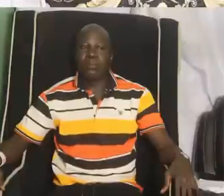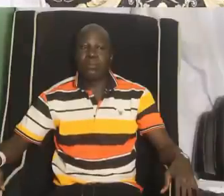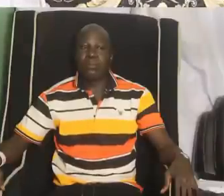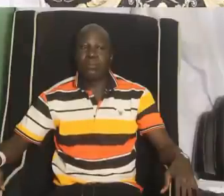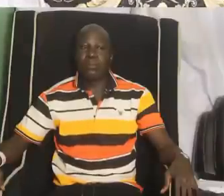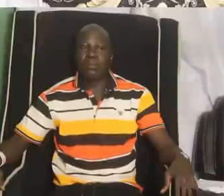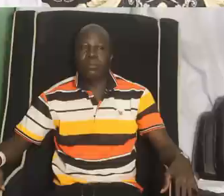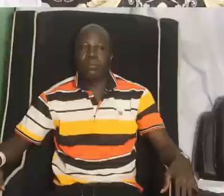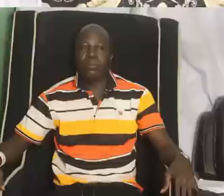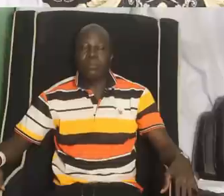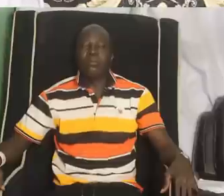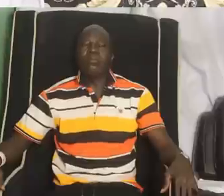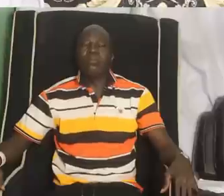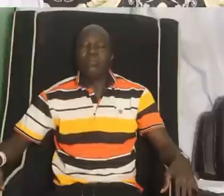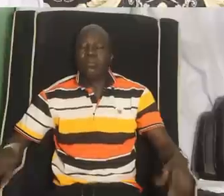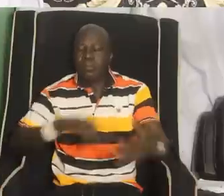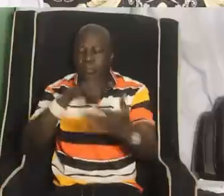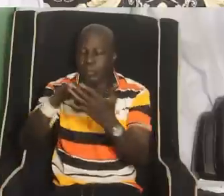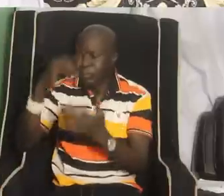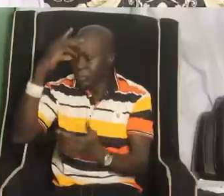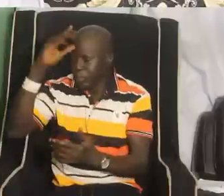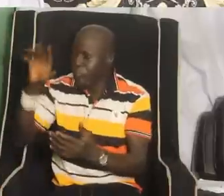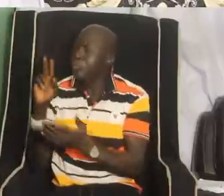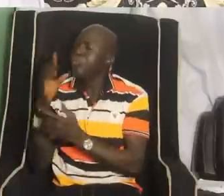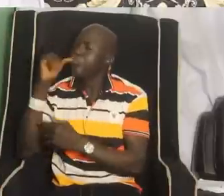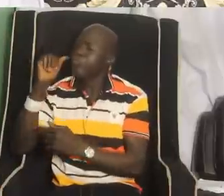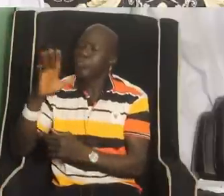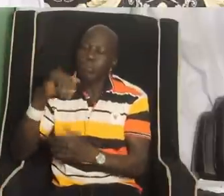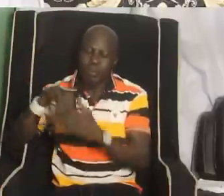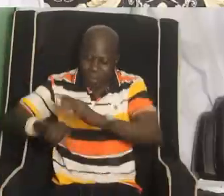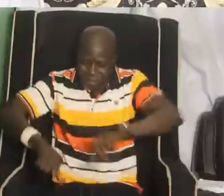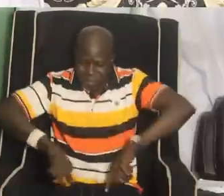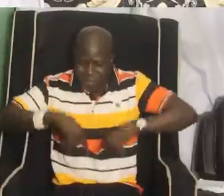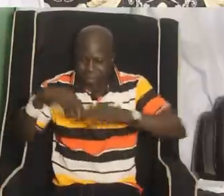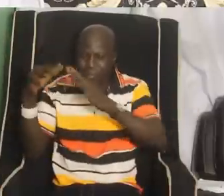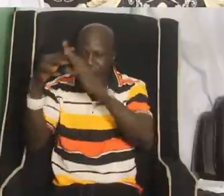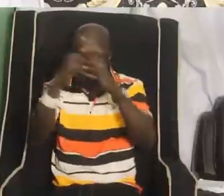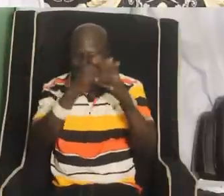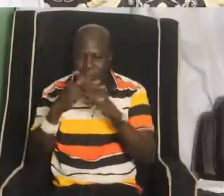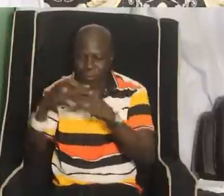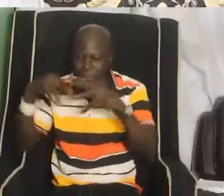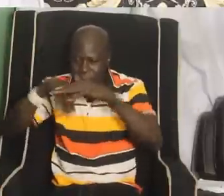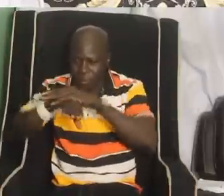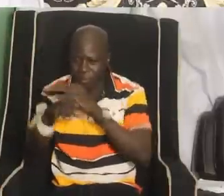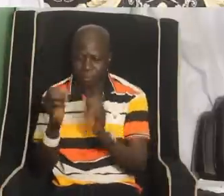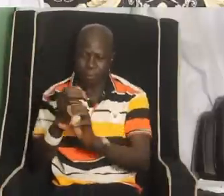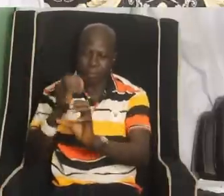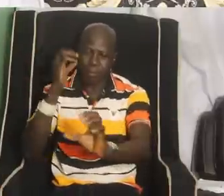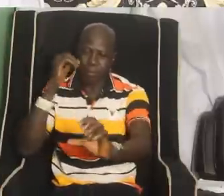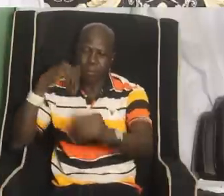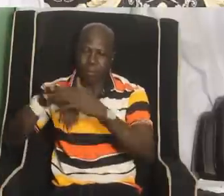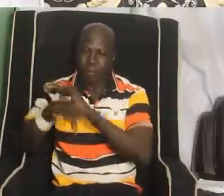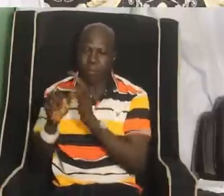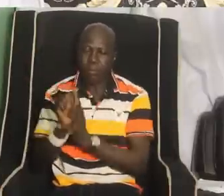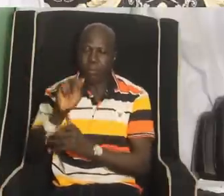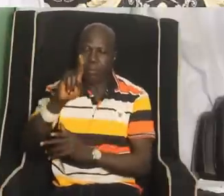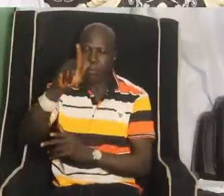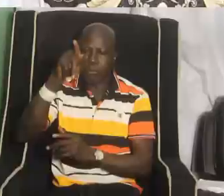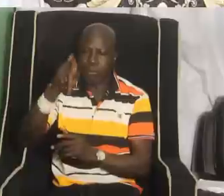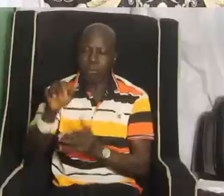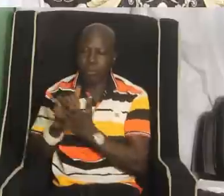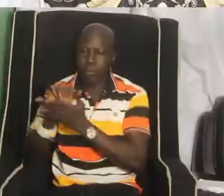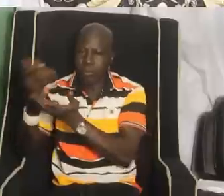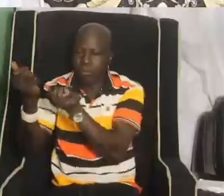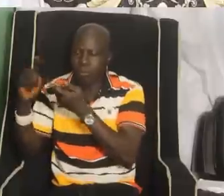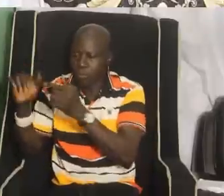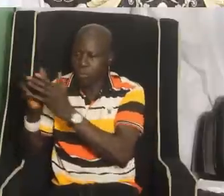de taji sibe. This woman lives in UK and dreamt that she was in a bus in UK. She now alighted that